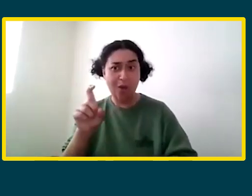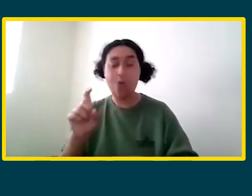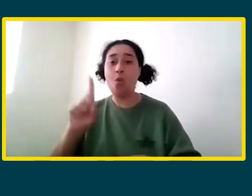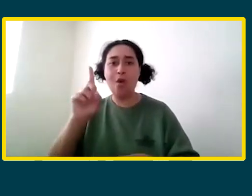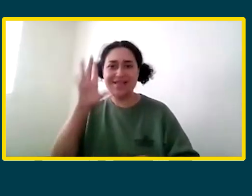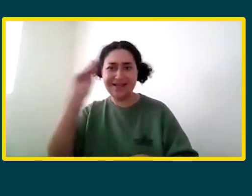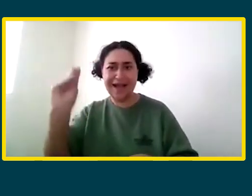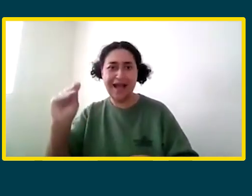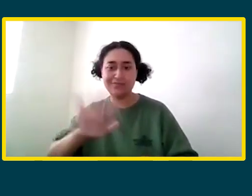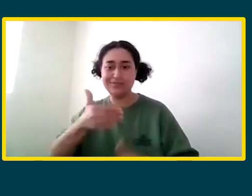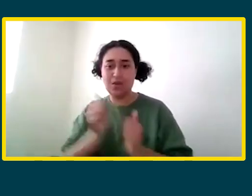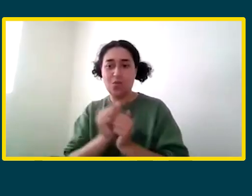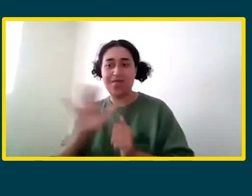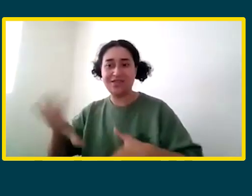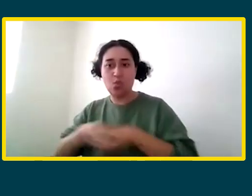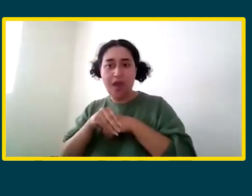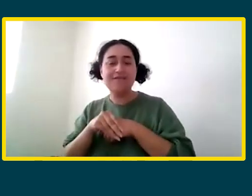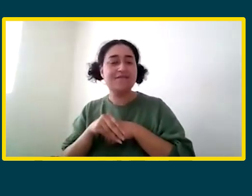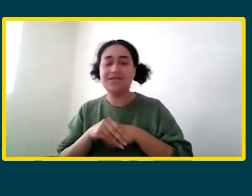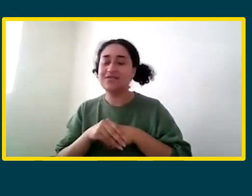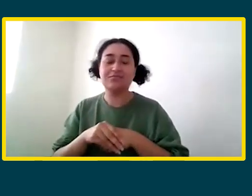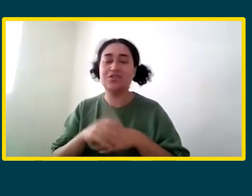why it started a whole slew of things.